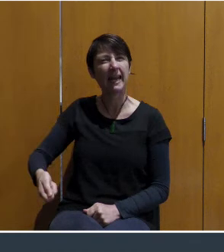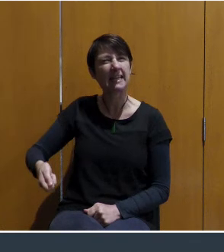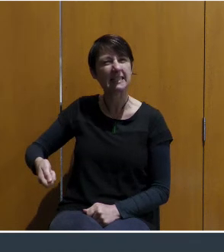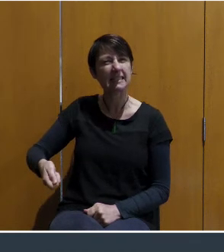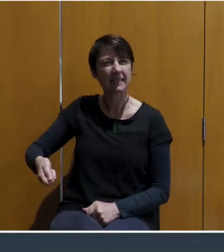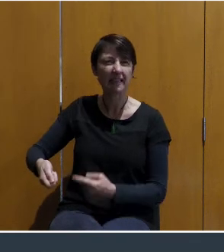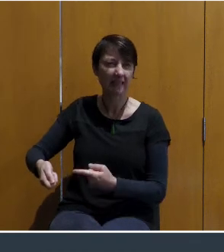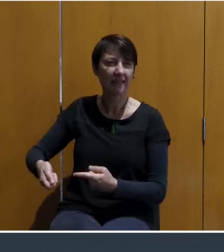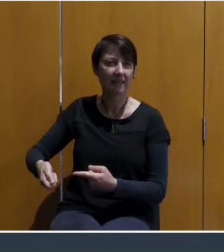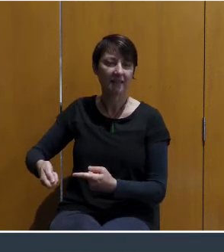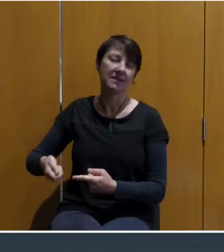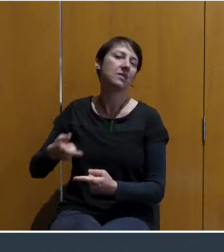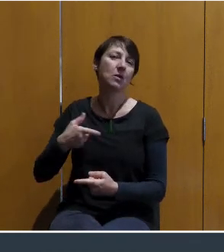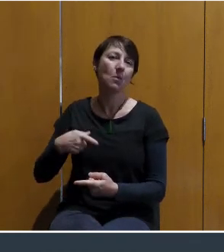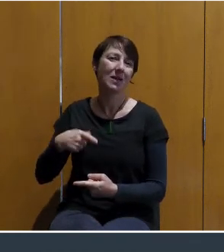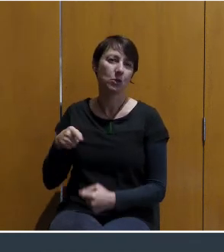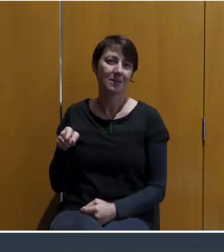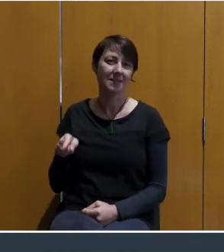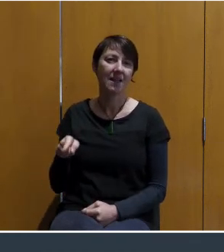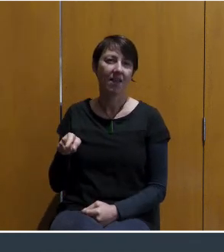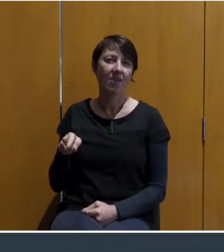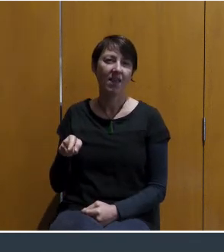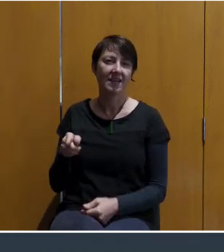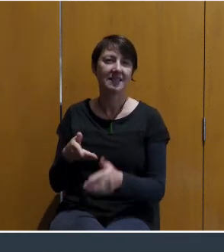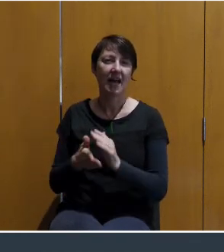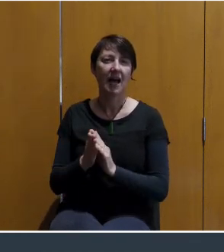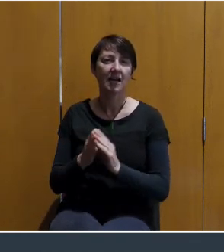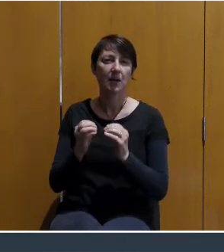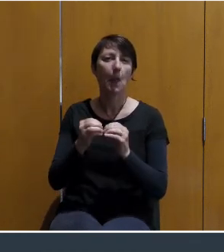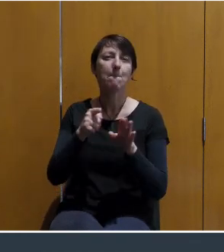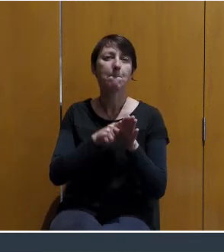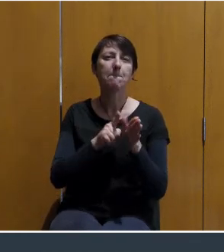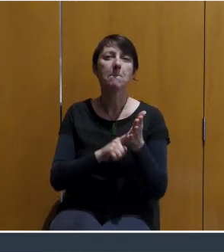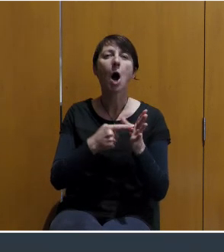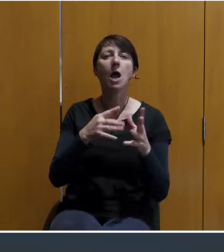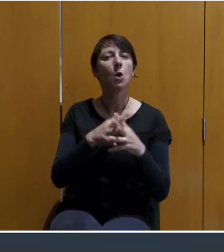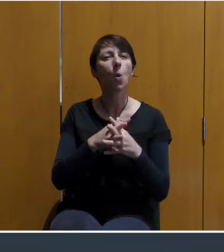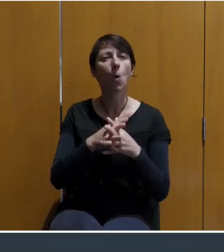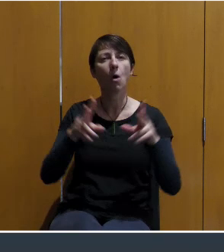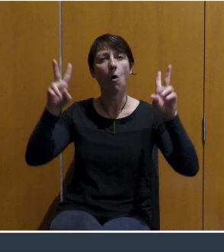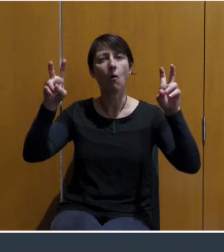is covered with under the bylaw by the definition of under control.